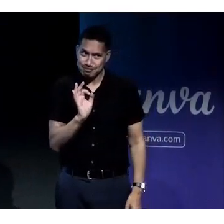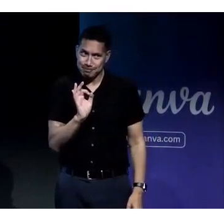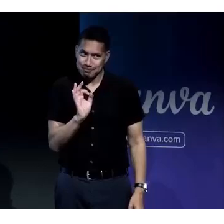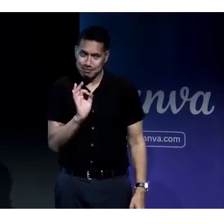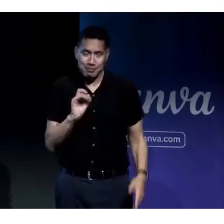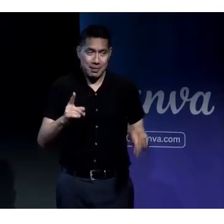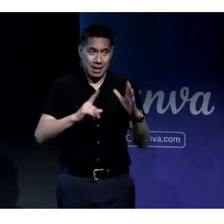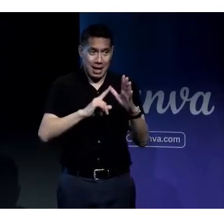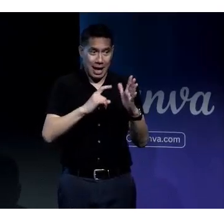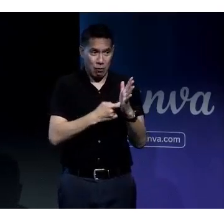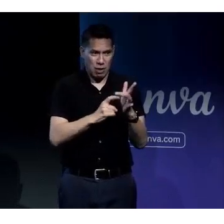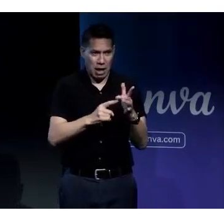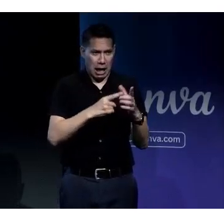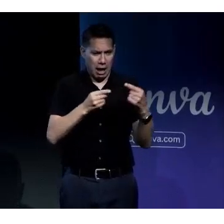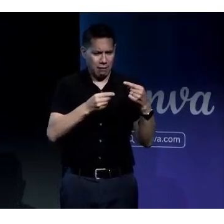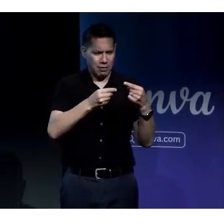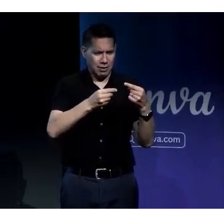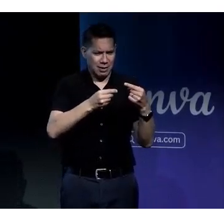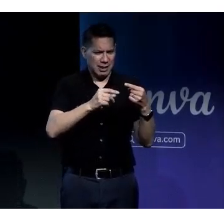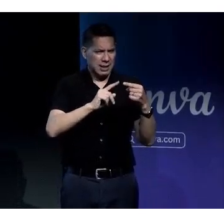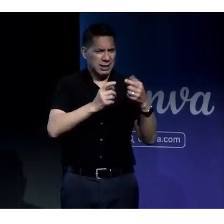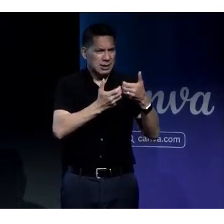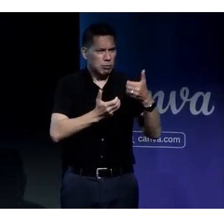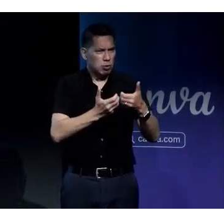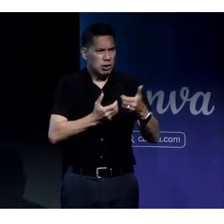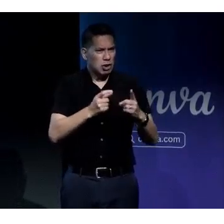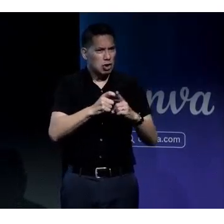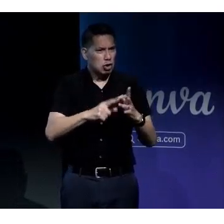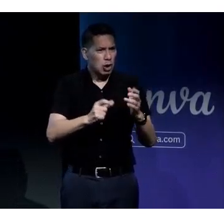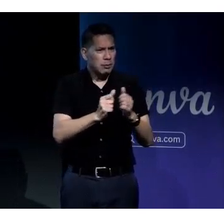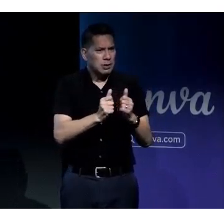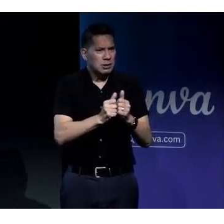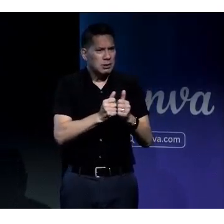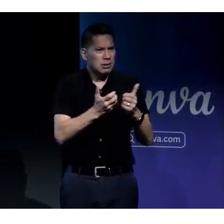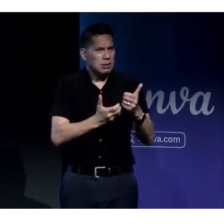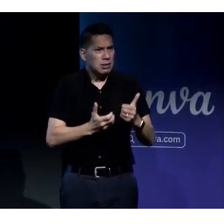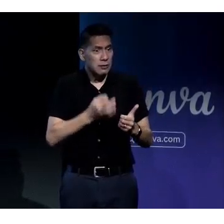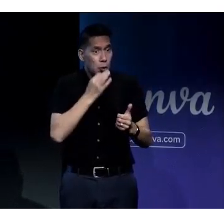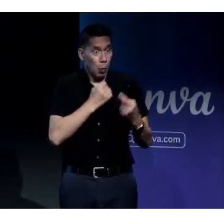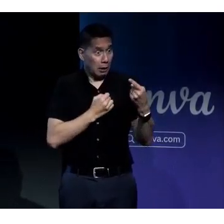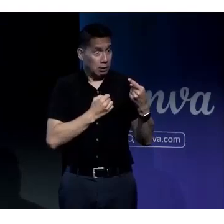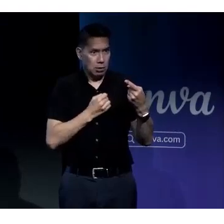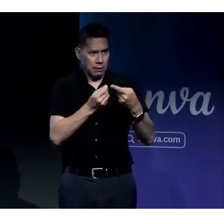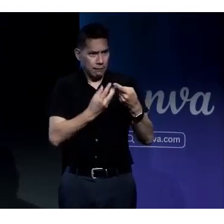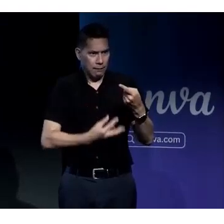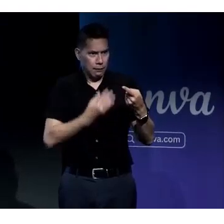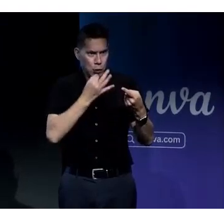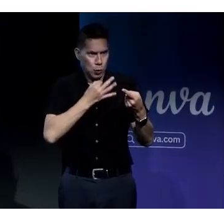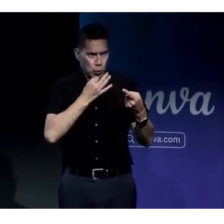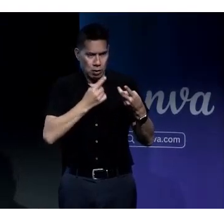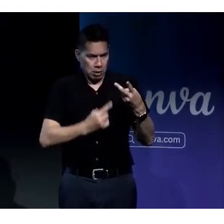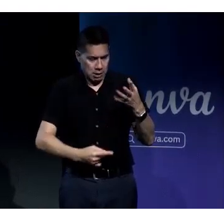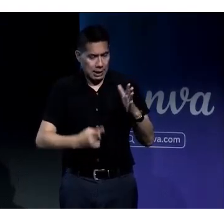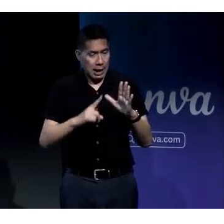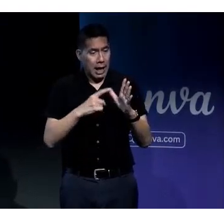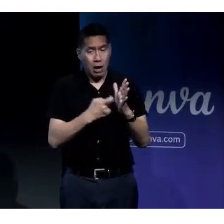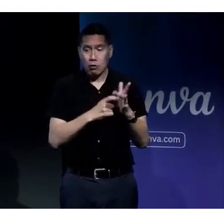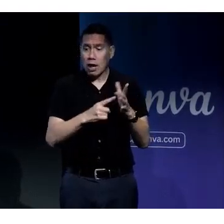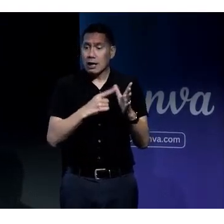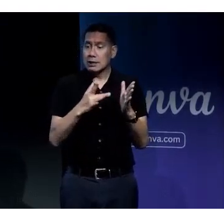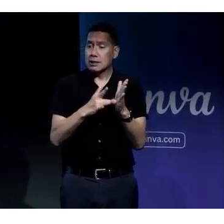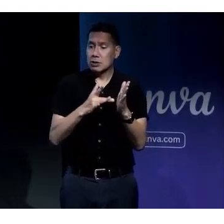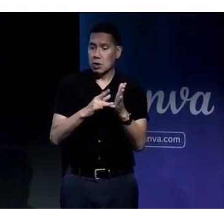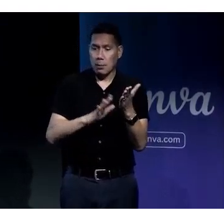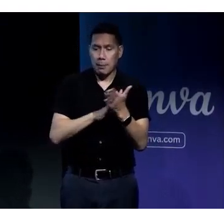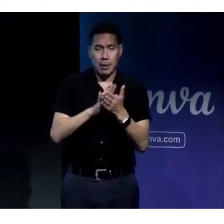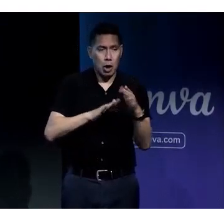ARIA is actually a suite of separate documents. There's a few of them. It's not just one. The ARIA technical spec includes